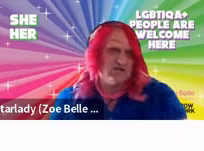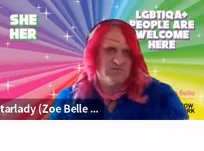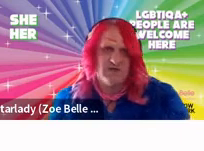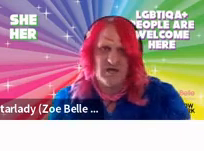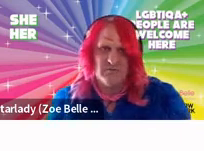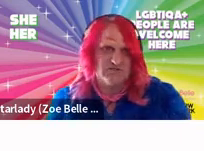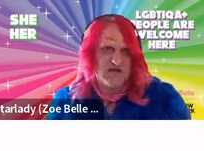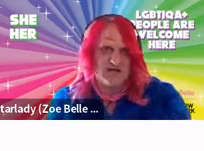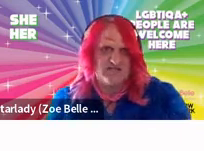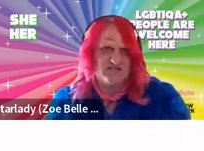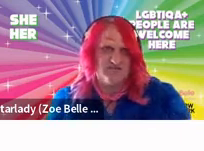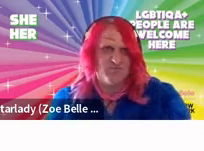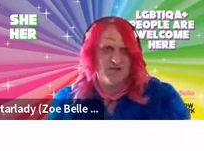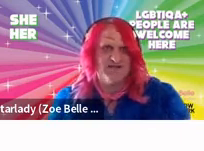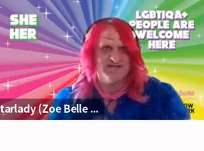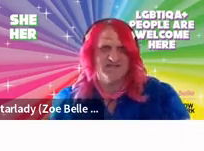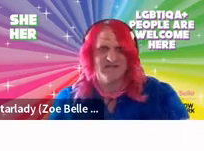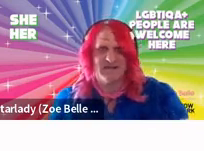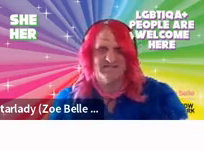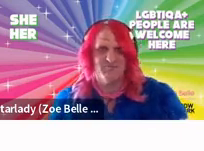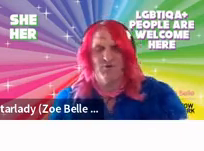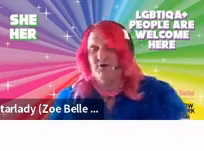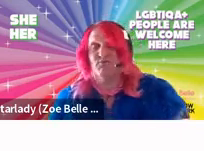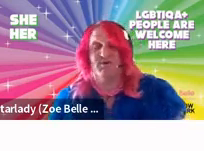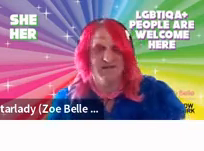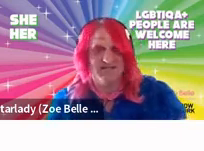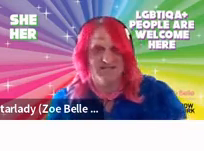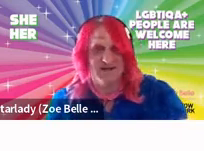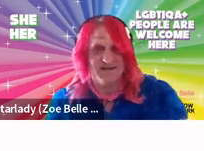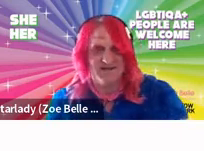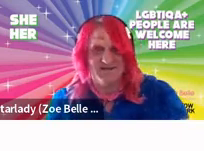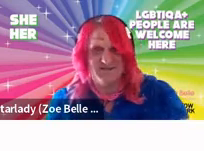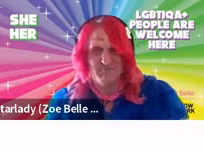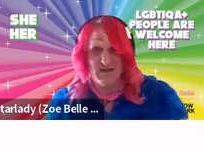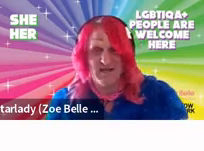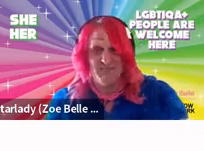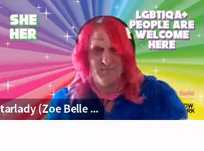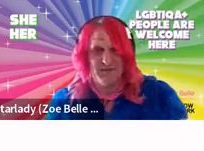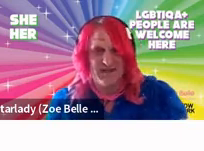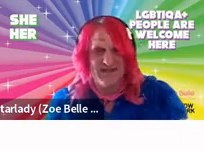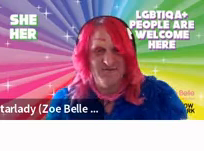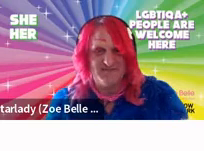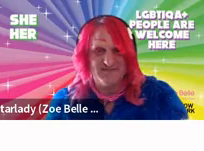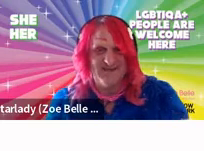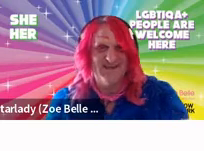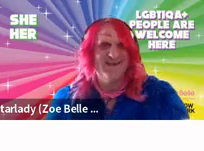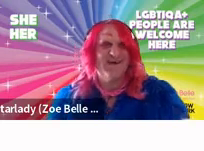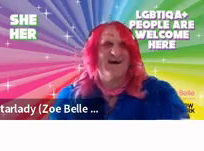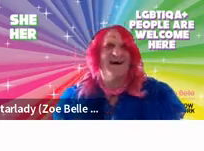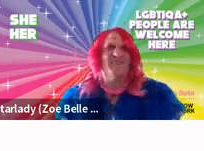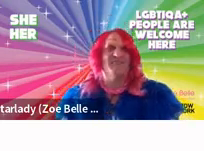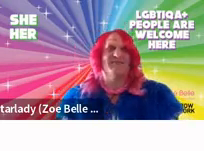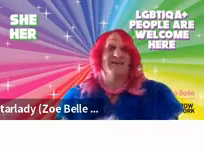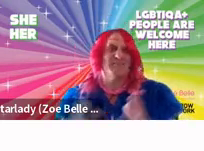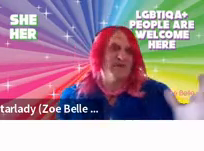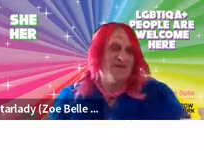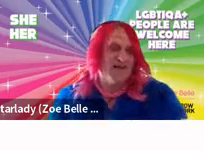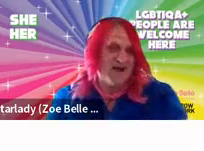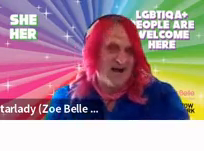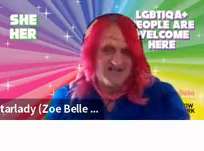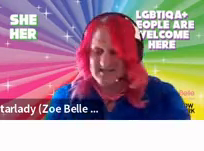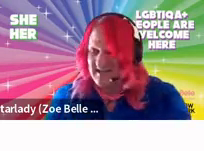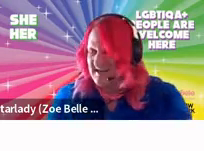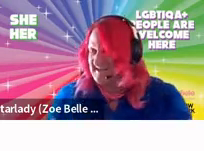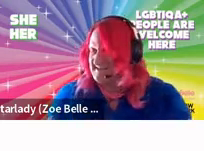less likely to be able to access the police and get support. We're less likely to be believed. You can